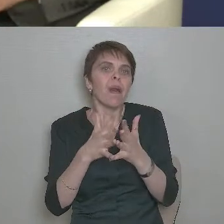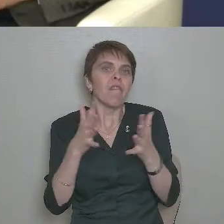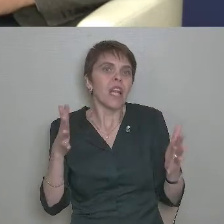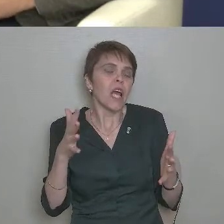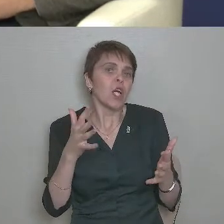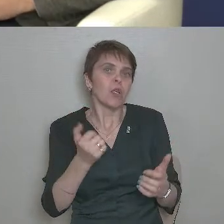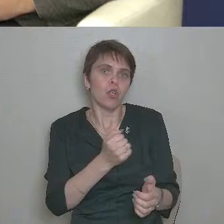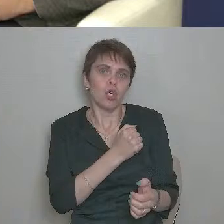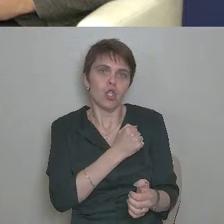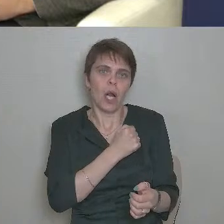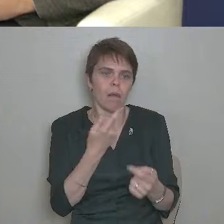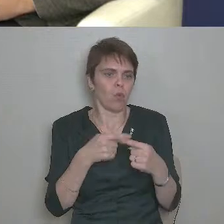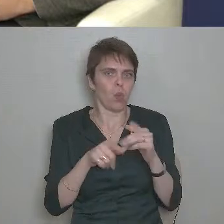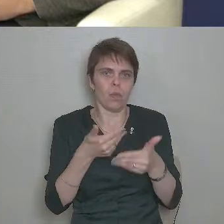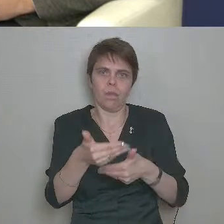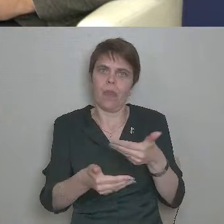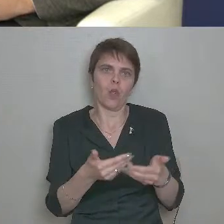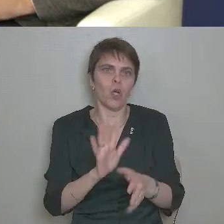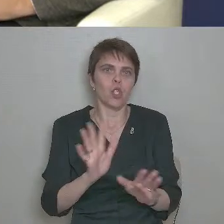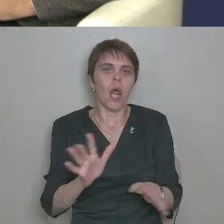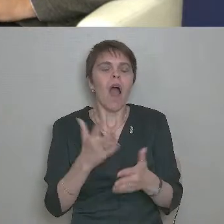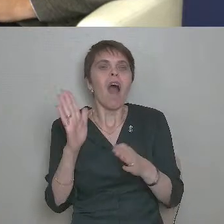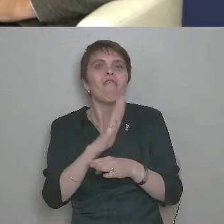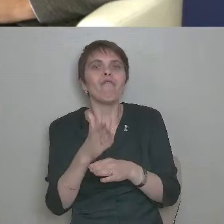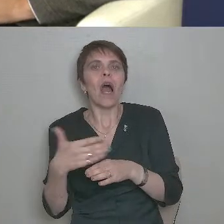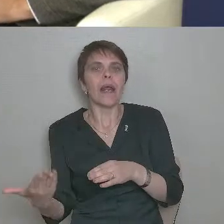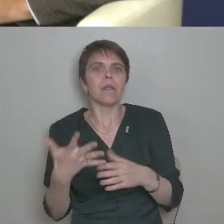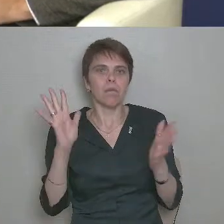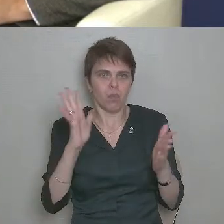But unfortunately, this has not been resolved.